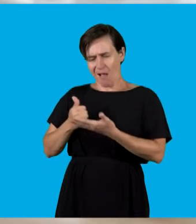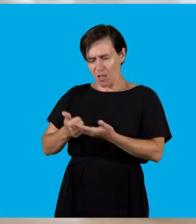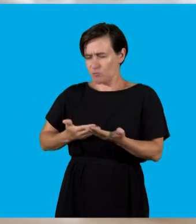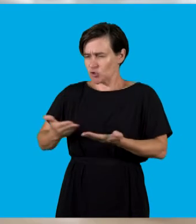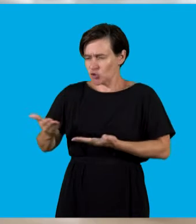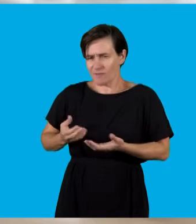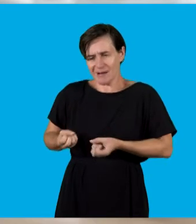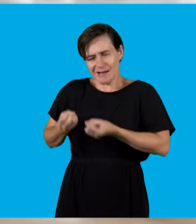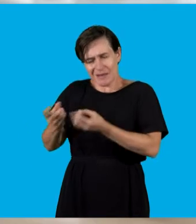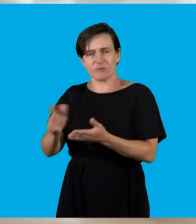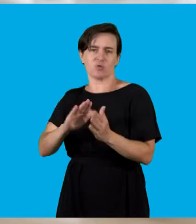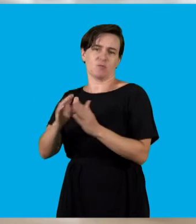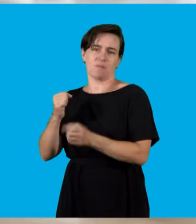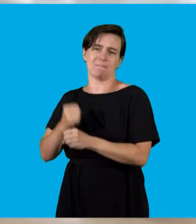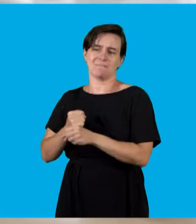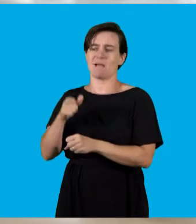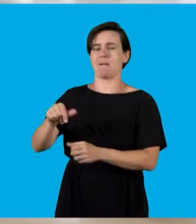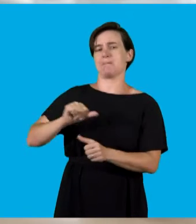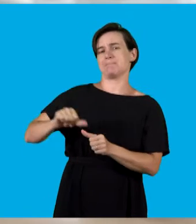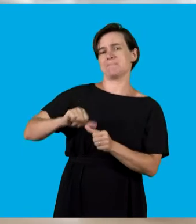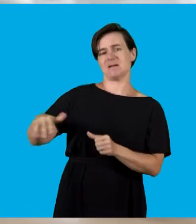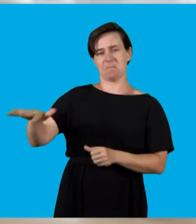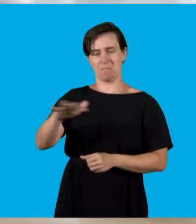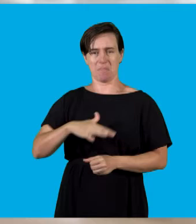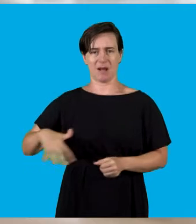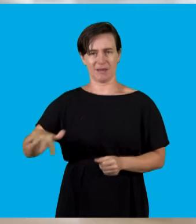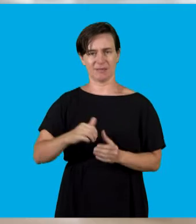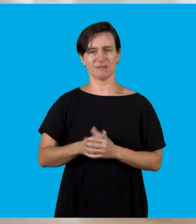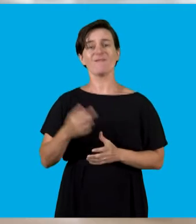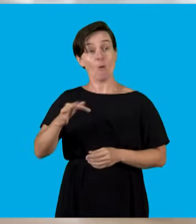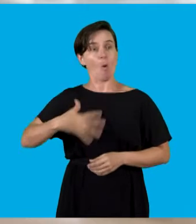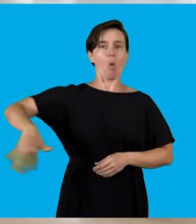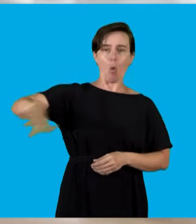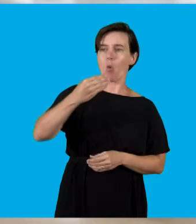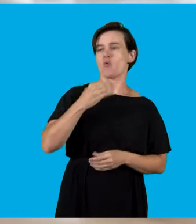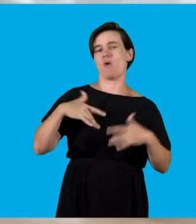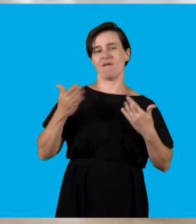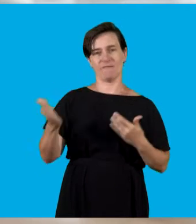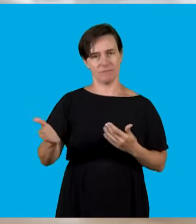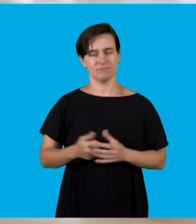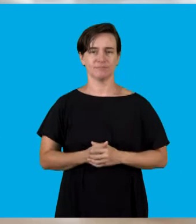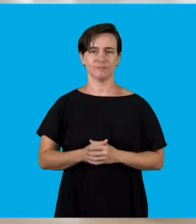services to the community, but making a community a better place to be for everybody.